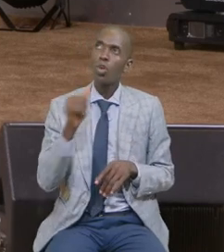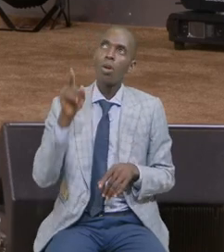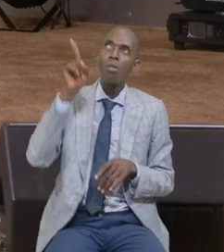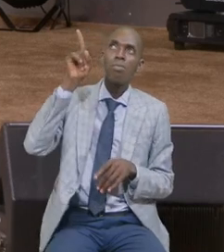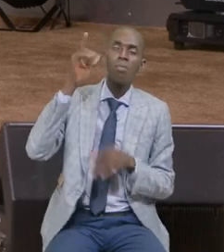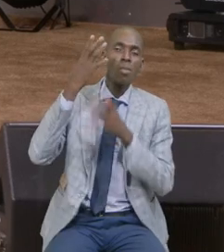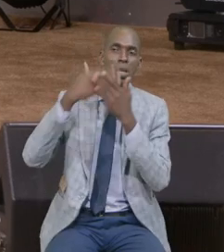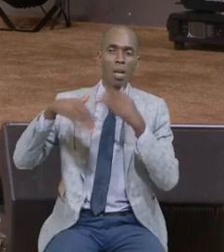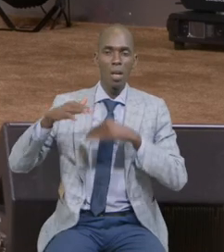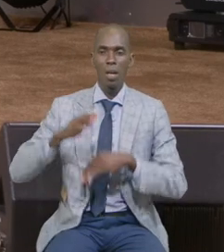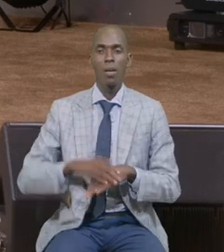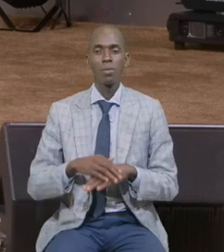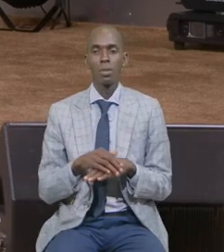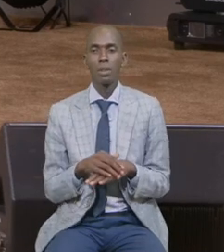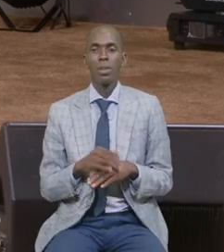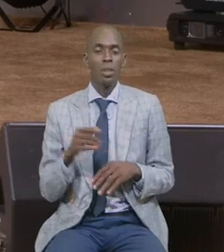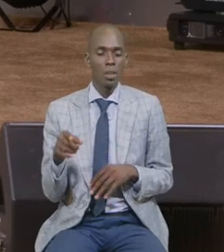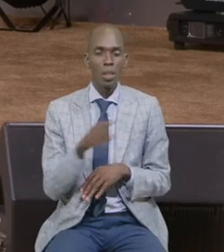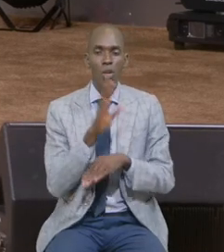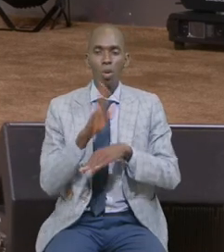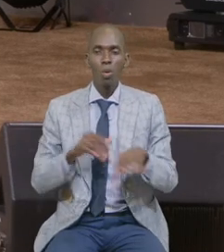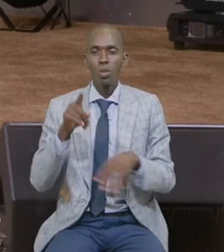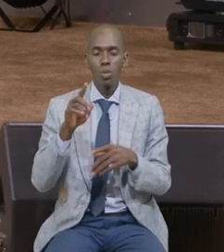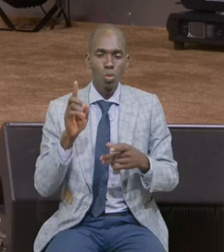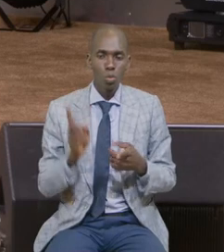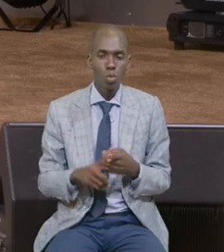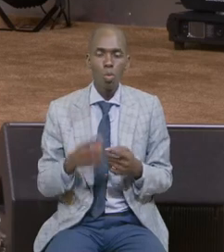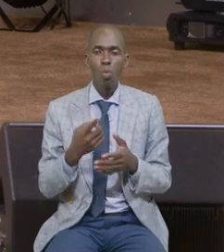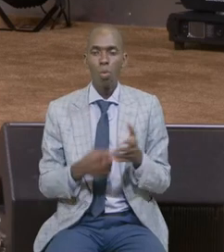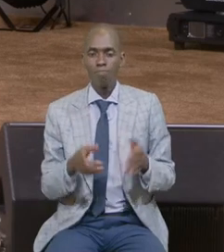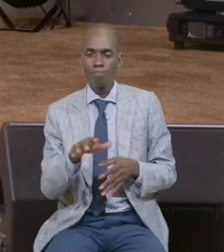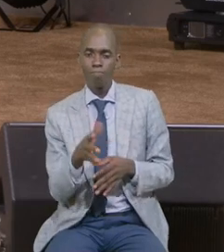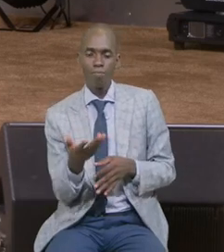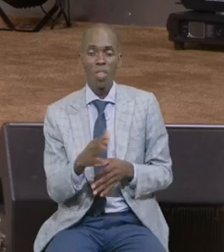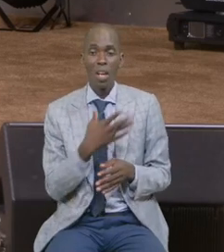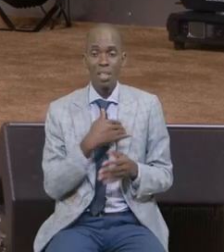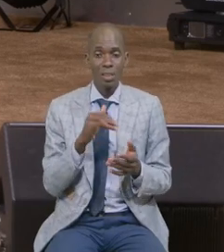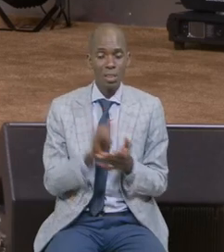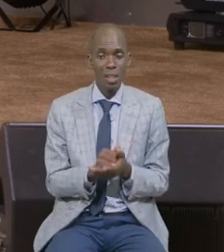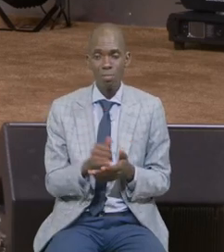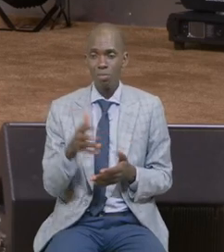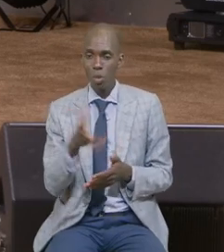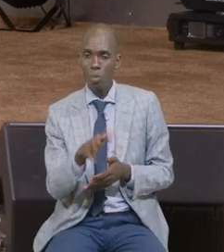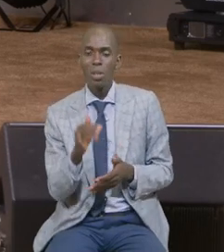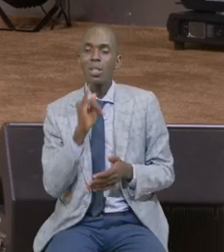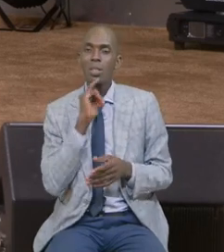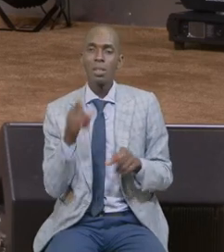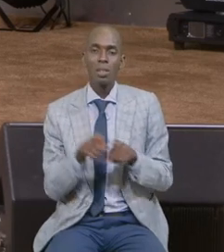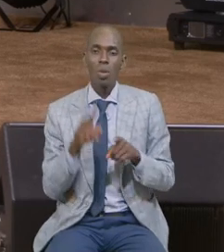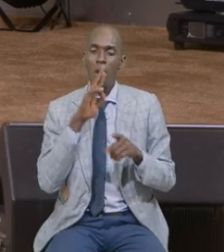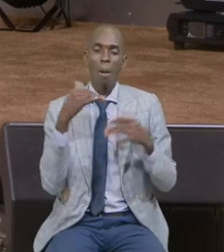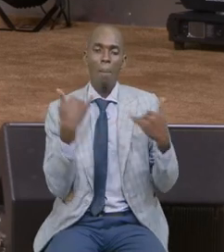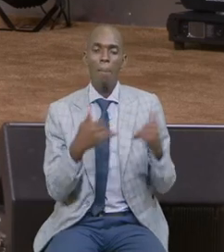authority over you. They call you to compromise. Compromise is gambling. You're gambling with your soul.